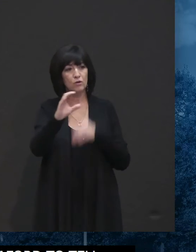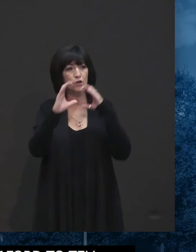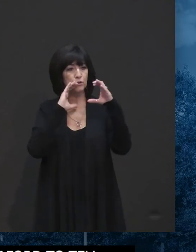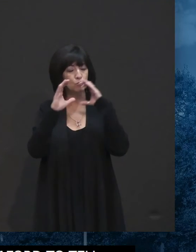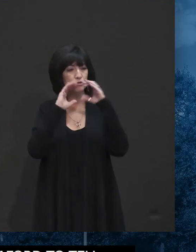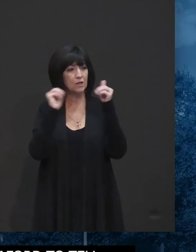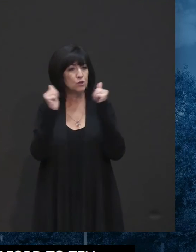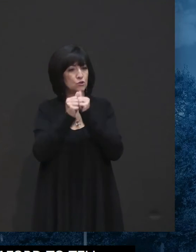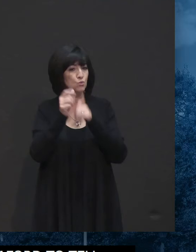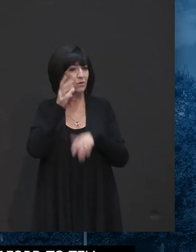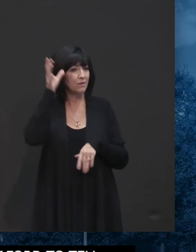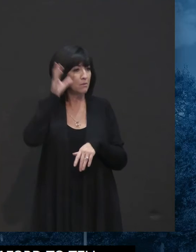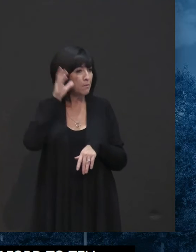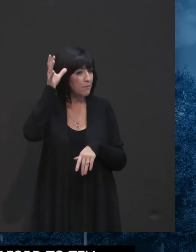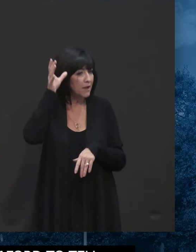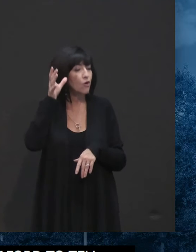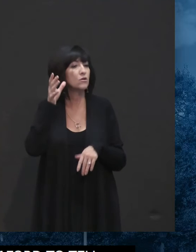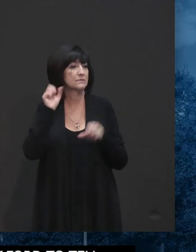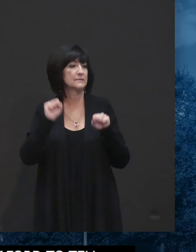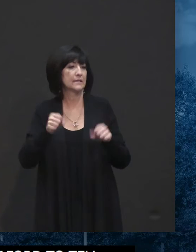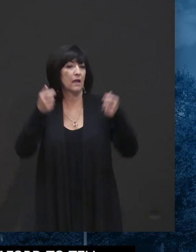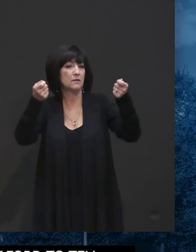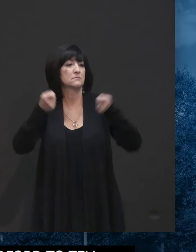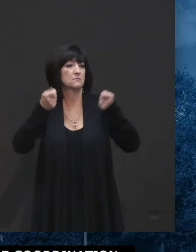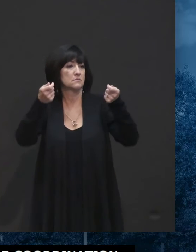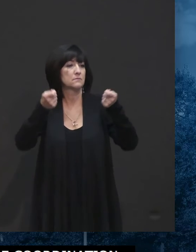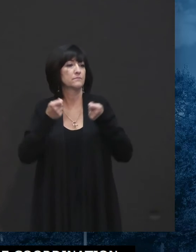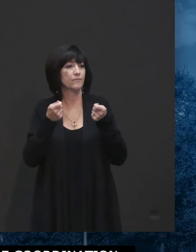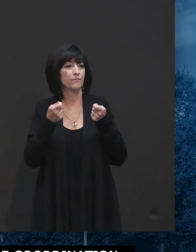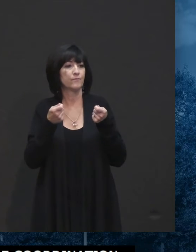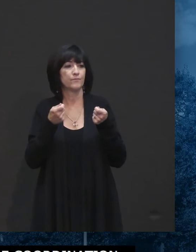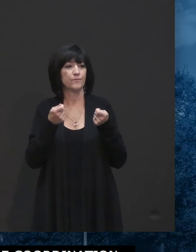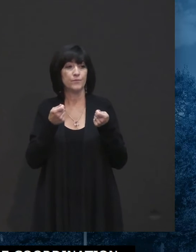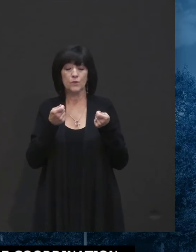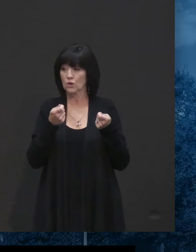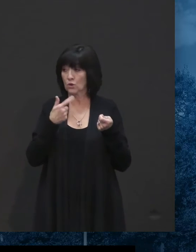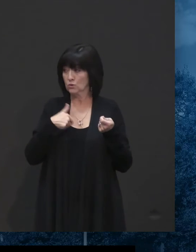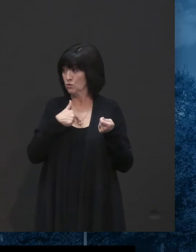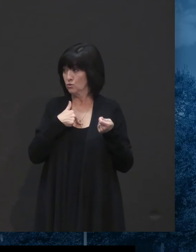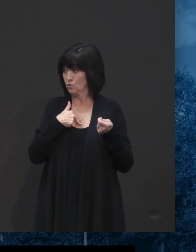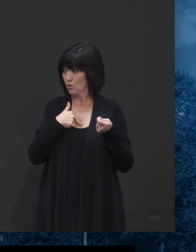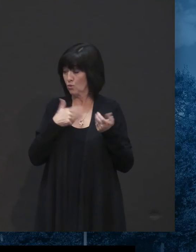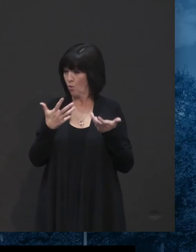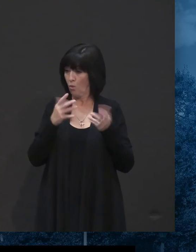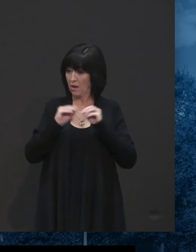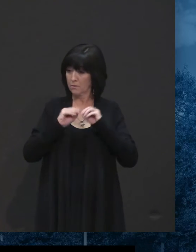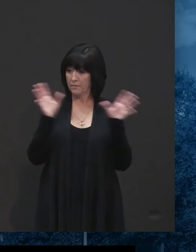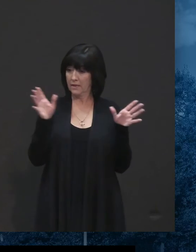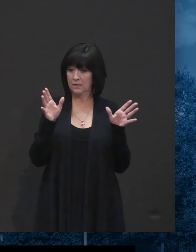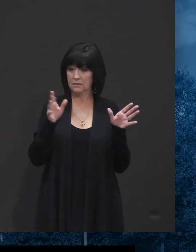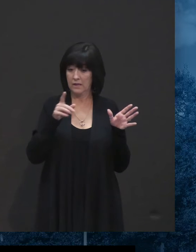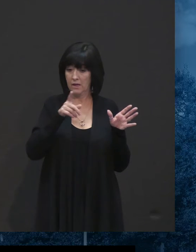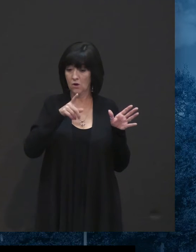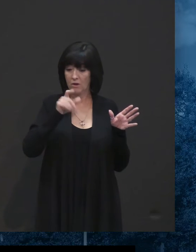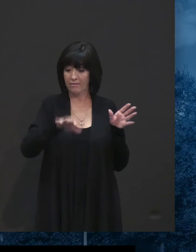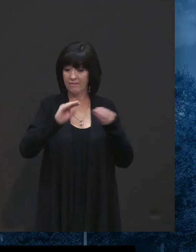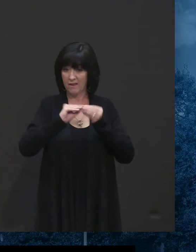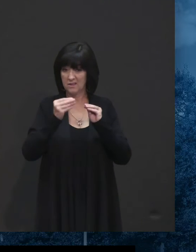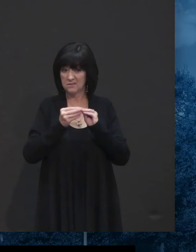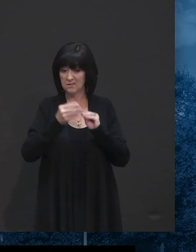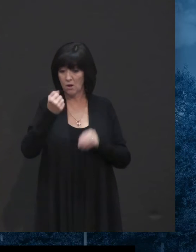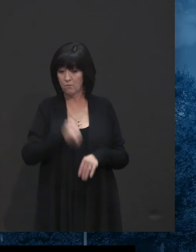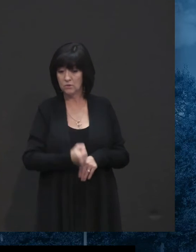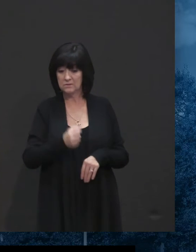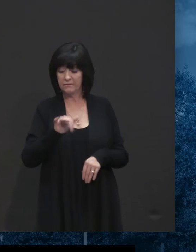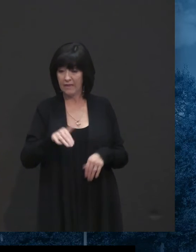parents, and that's a good way of getting folks out to get tested. So to be clear, who is it? Do we know what the demographics are? Are these younger people? Are these high school students, or do